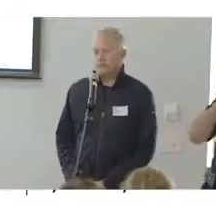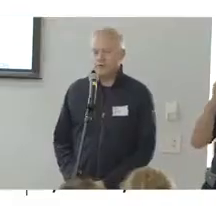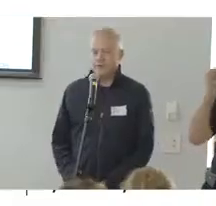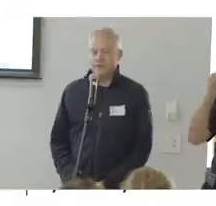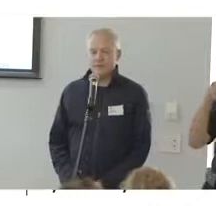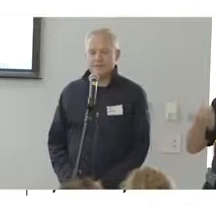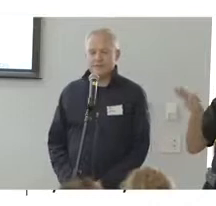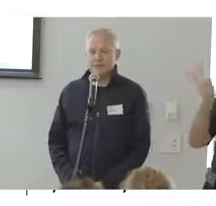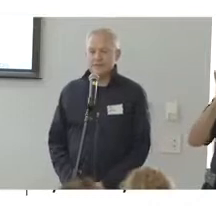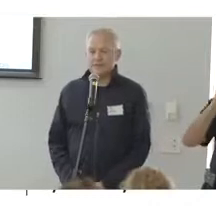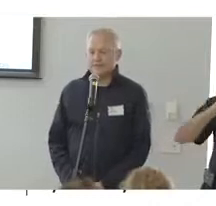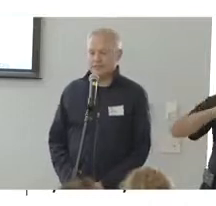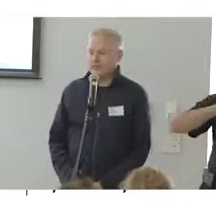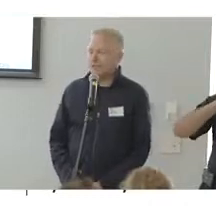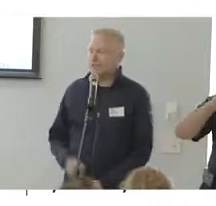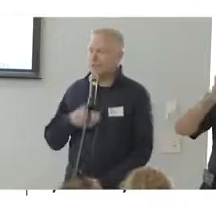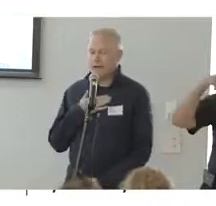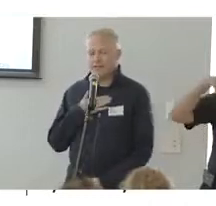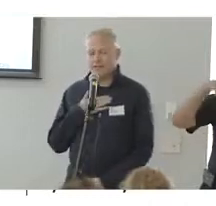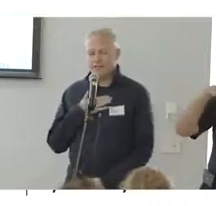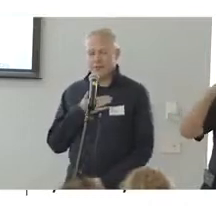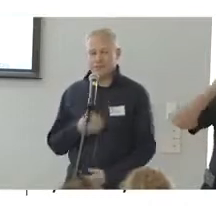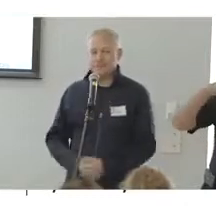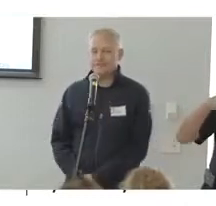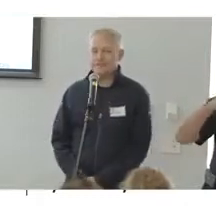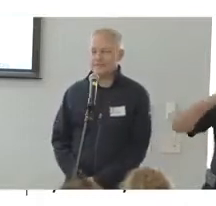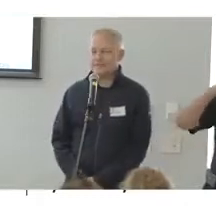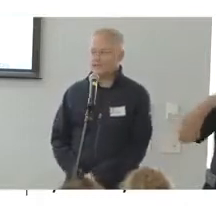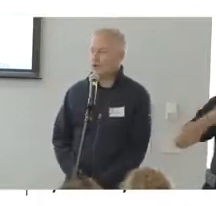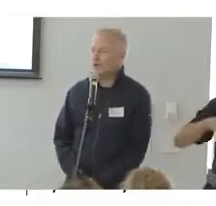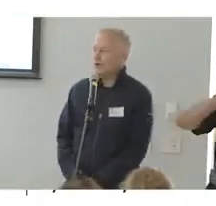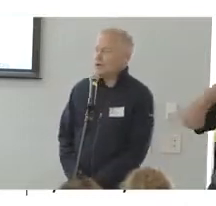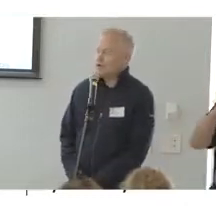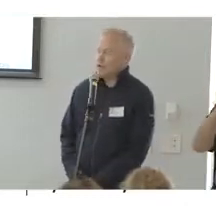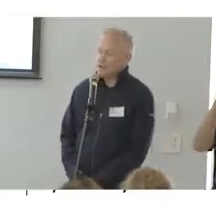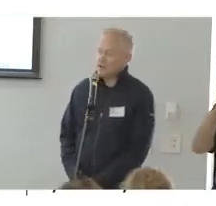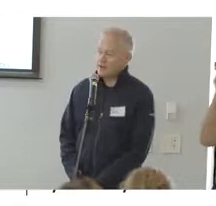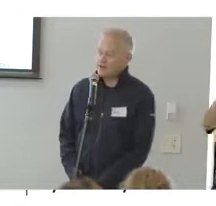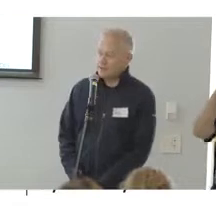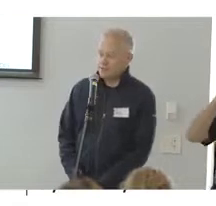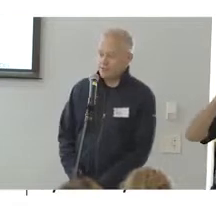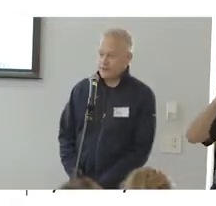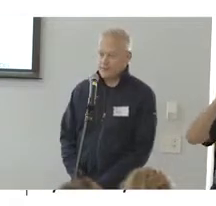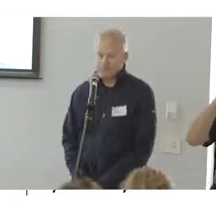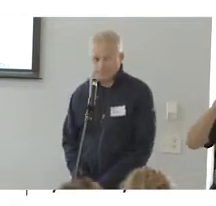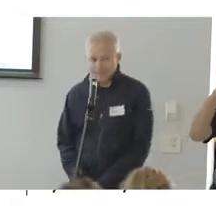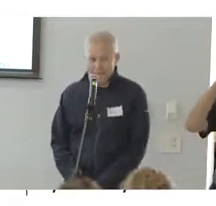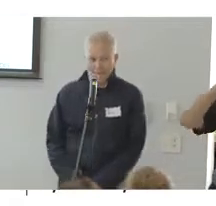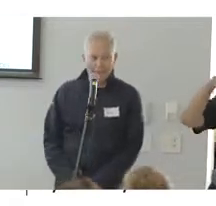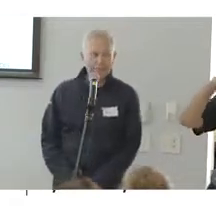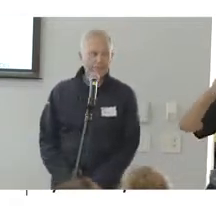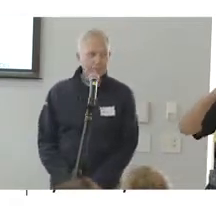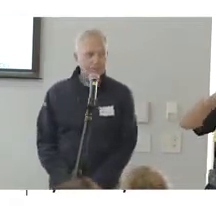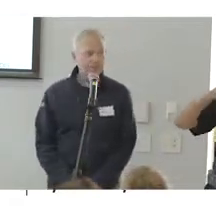this important resiliency initiative. I'm BJ Jones. I'm President and CEO of the Battery Park City Authority,